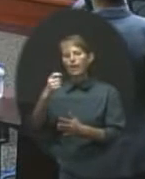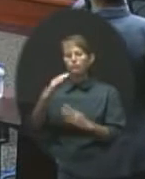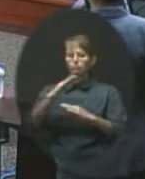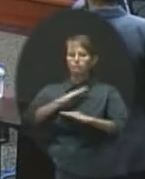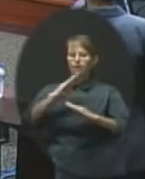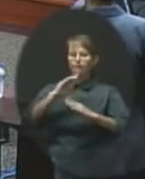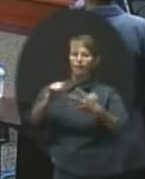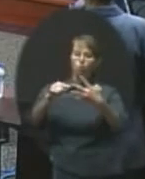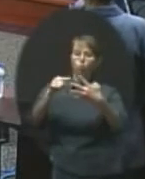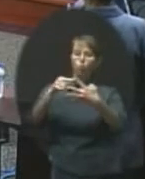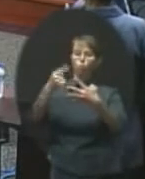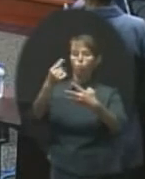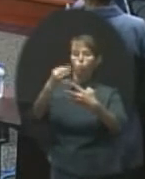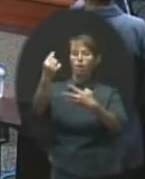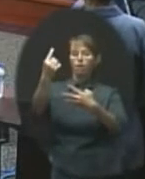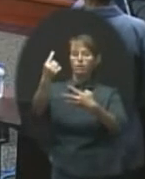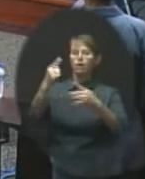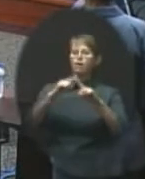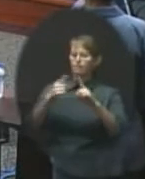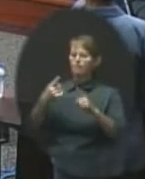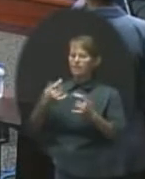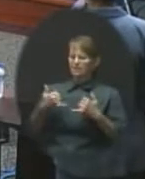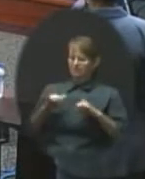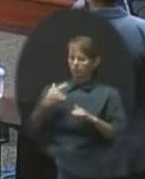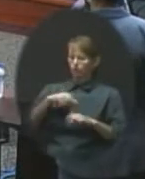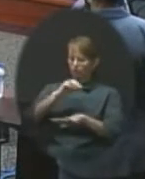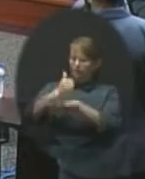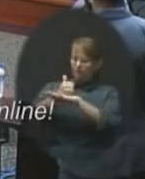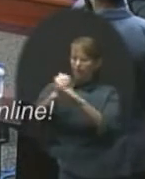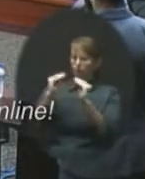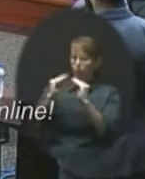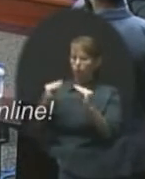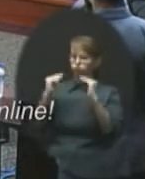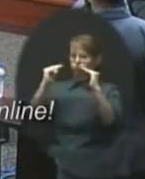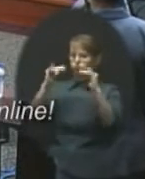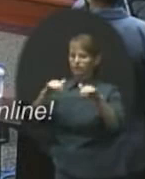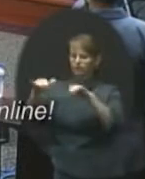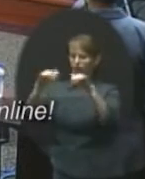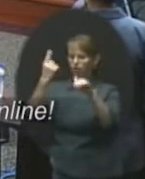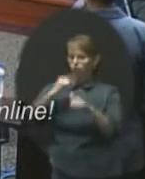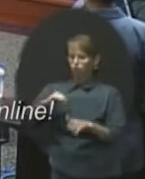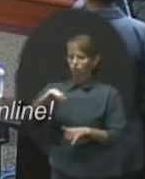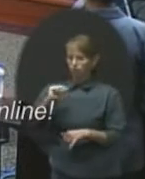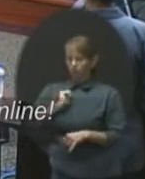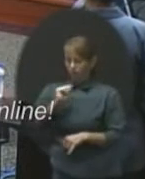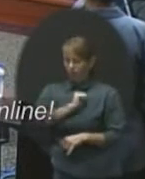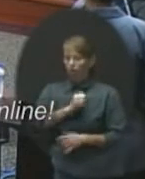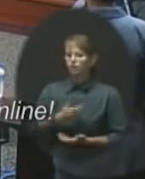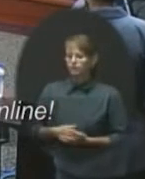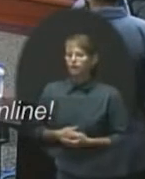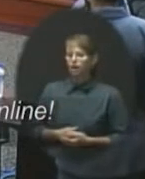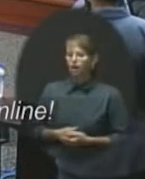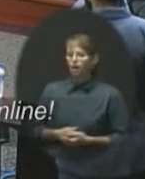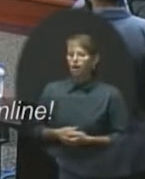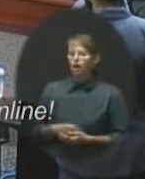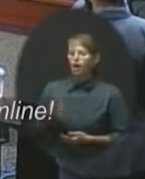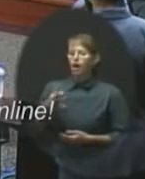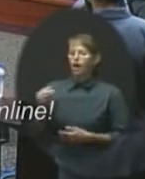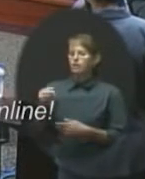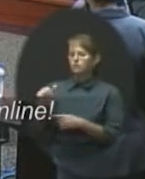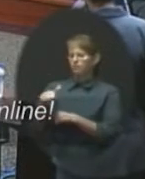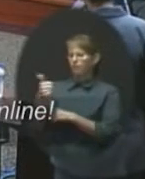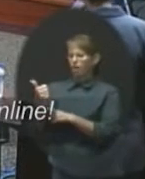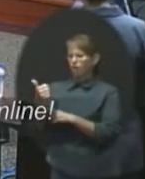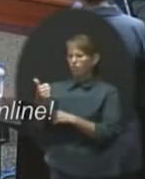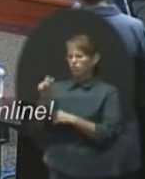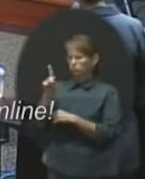standards for ourselves. And again, we're judging it against ourselves and continue to move forward with that from that standpoint. I guess one of the other questions I had with